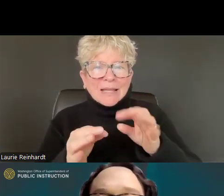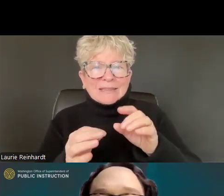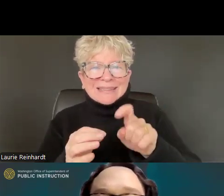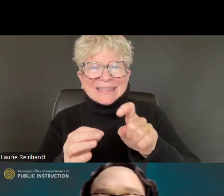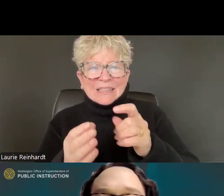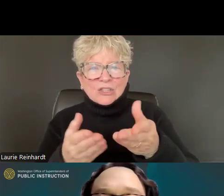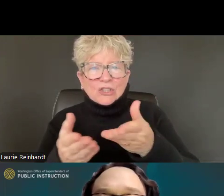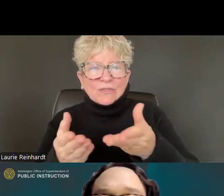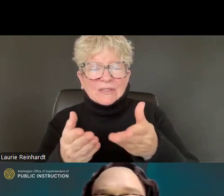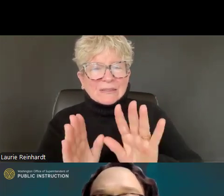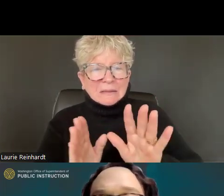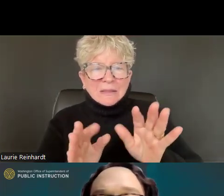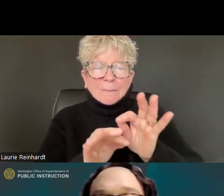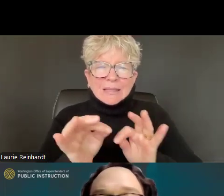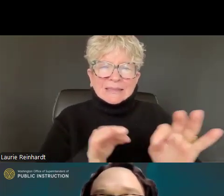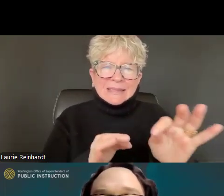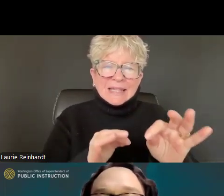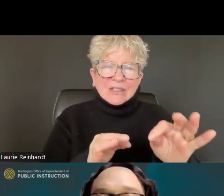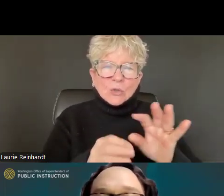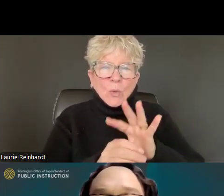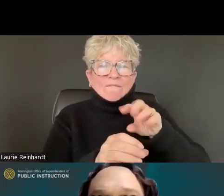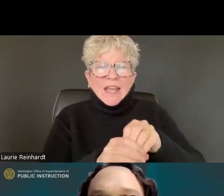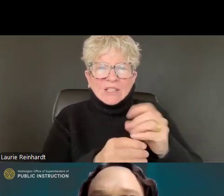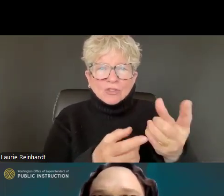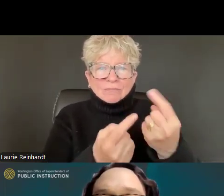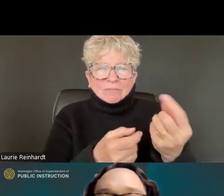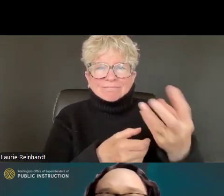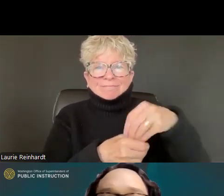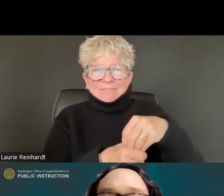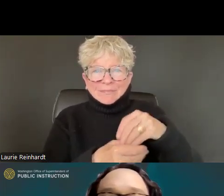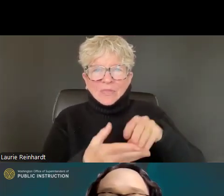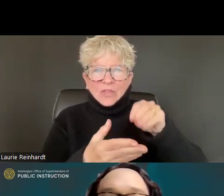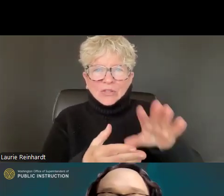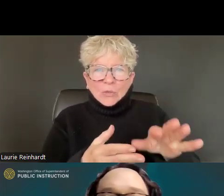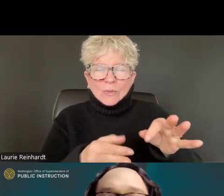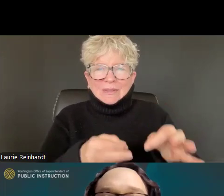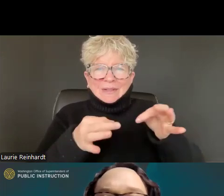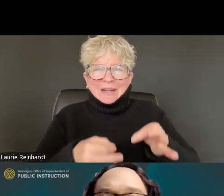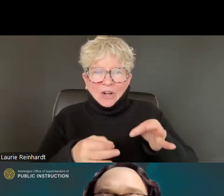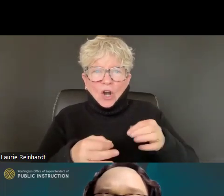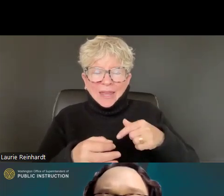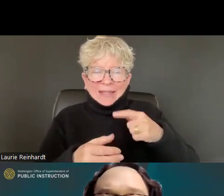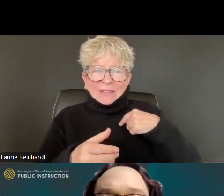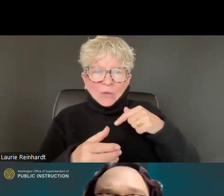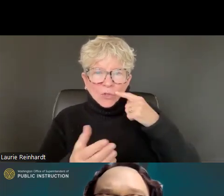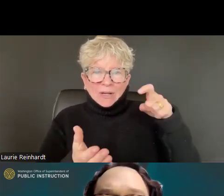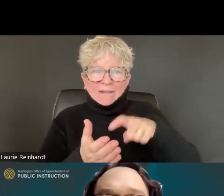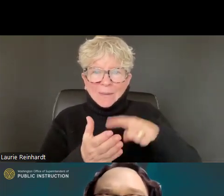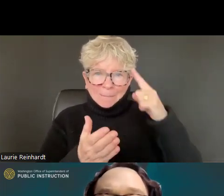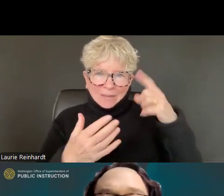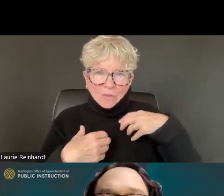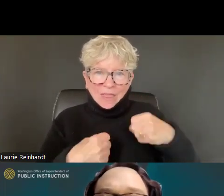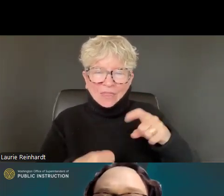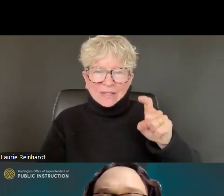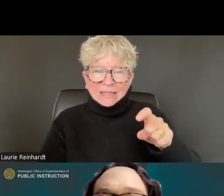rather to engage students and support early identification of mental health needs. And I want to quickly define mental health